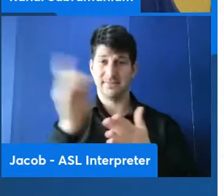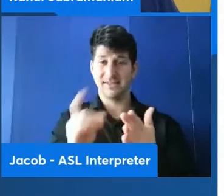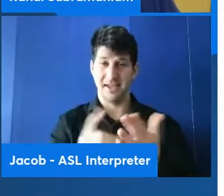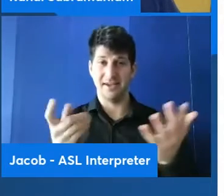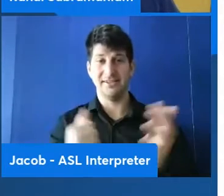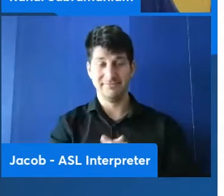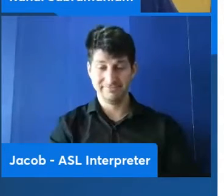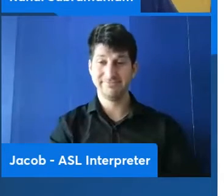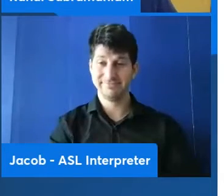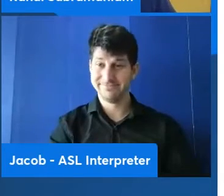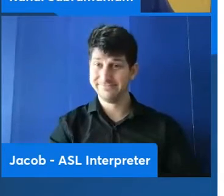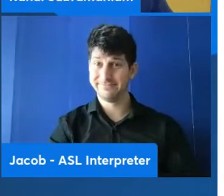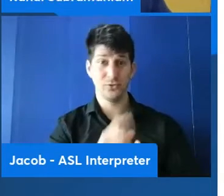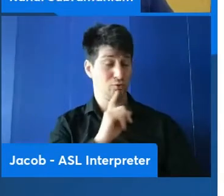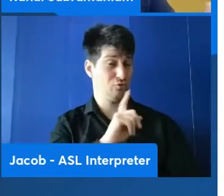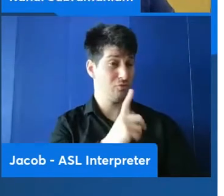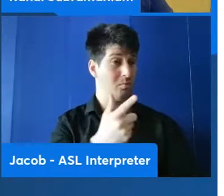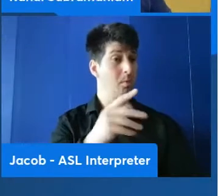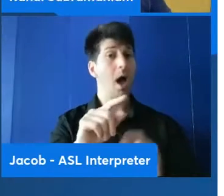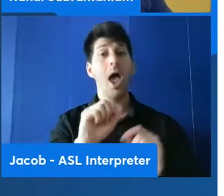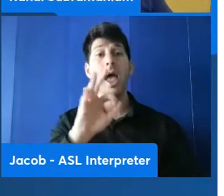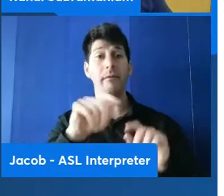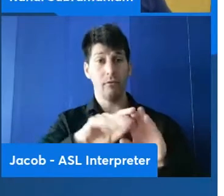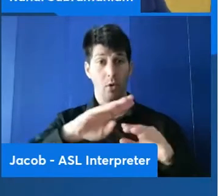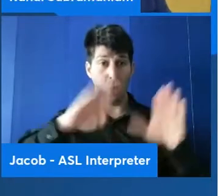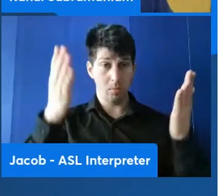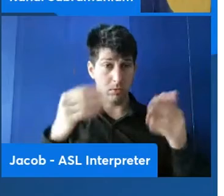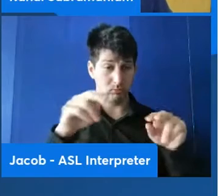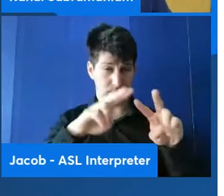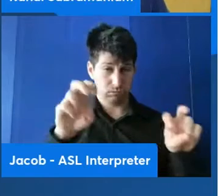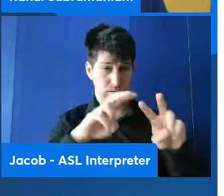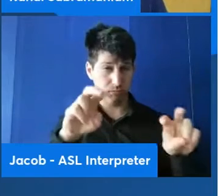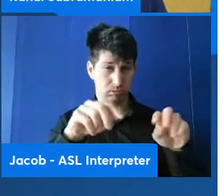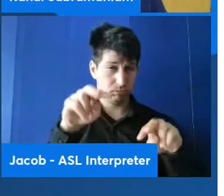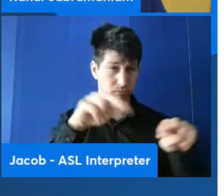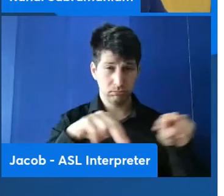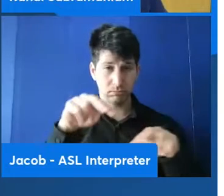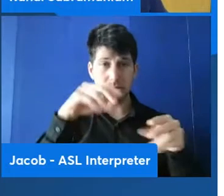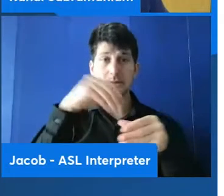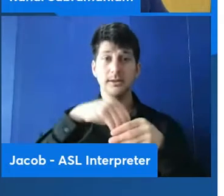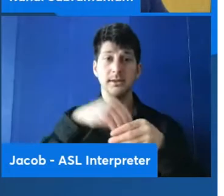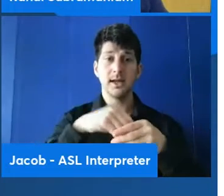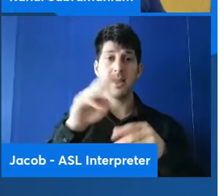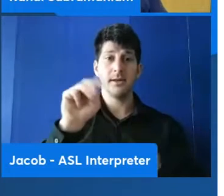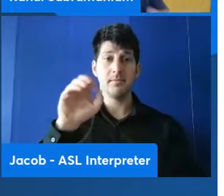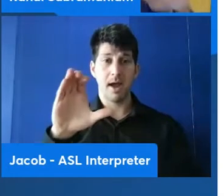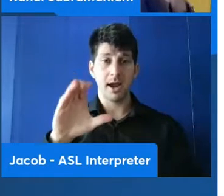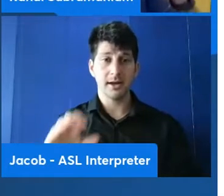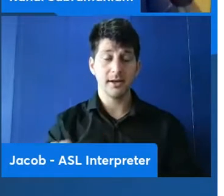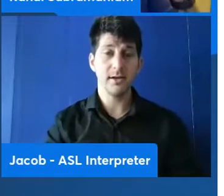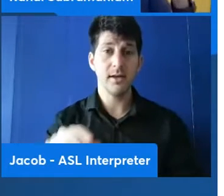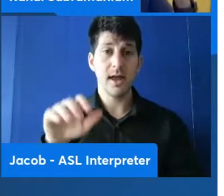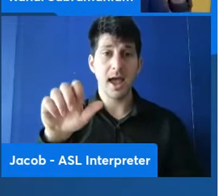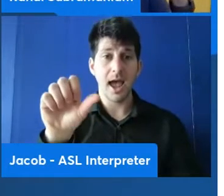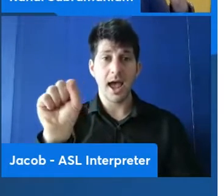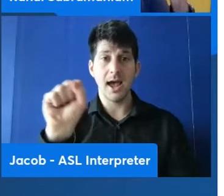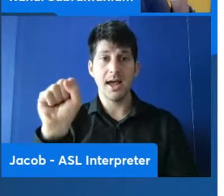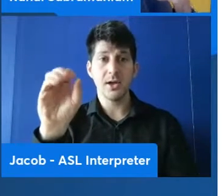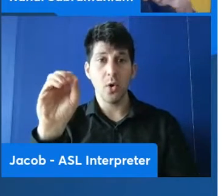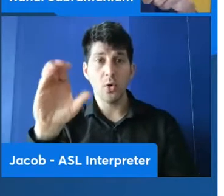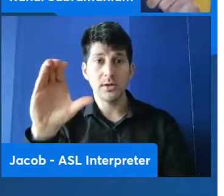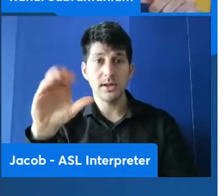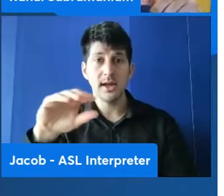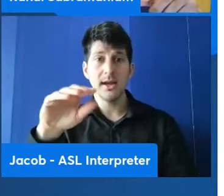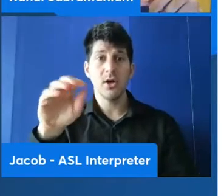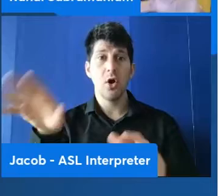that. True, but if you actually open it up, and I don't know if you've had a chance to ever open up one of these Macs, the SoC that has everything